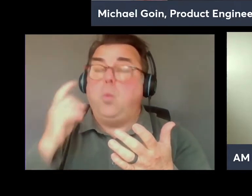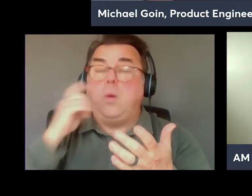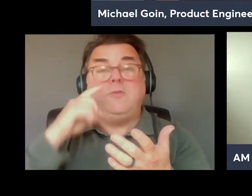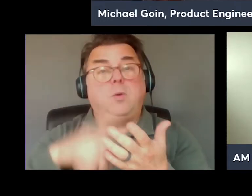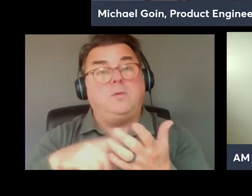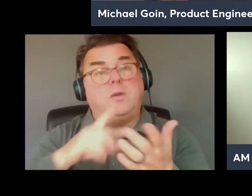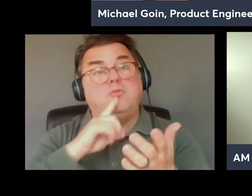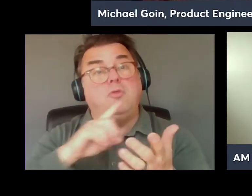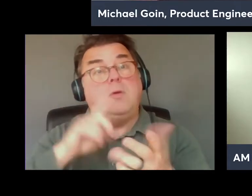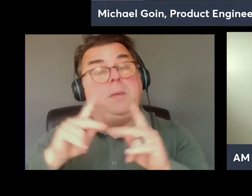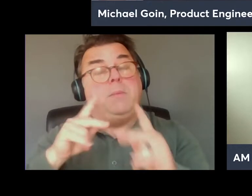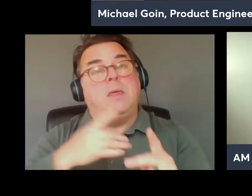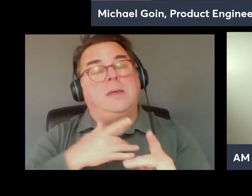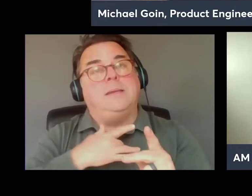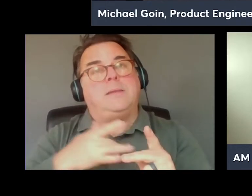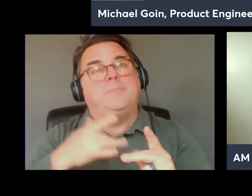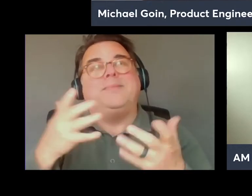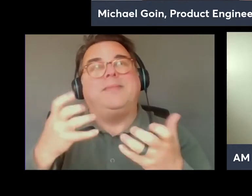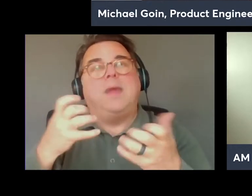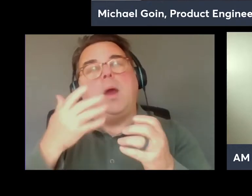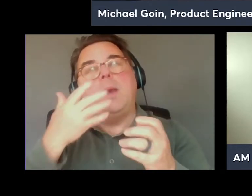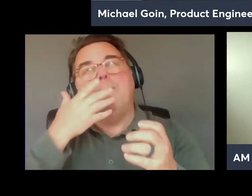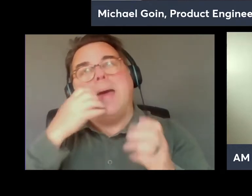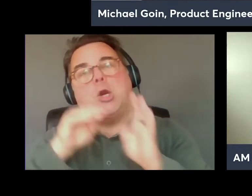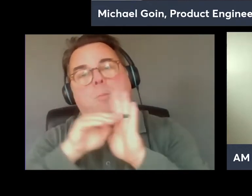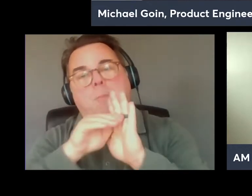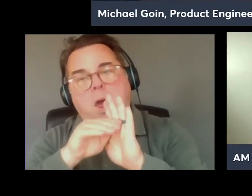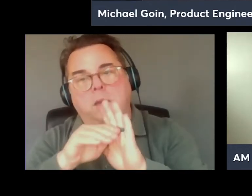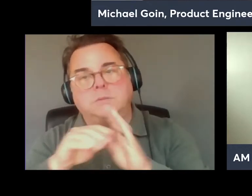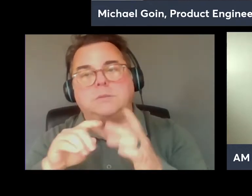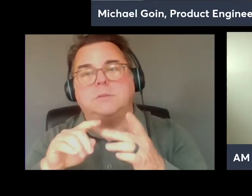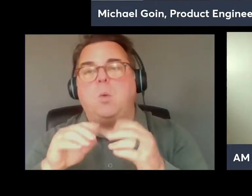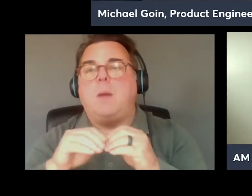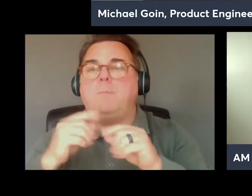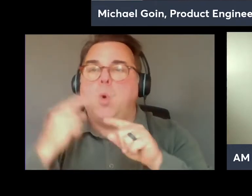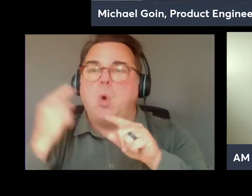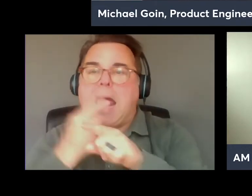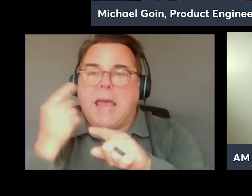usually, they want better models over time. They want them to be more accurate. They want to